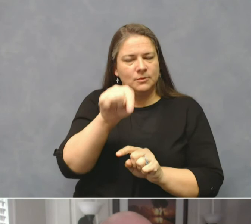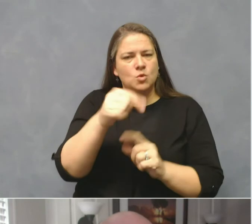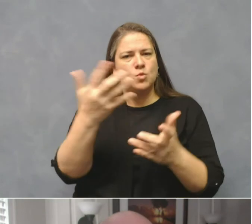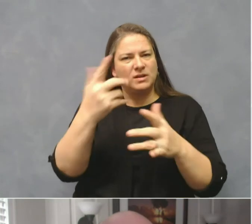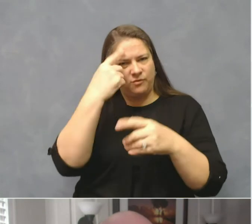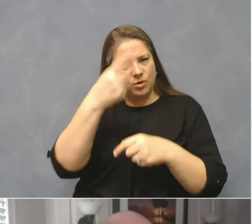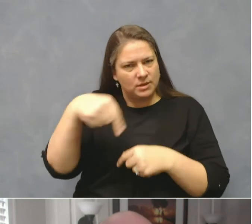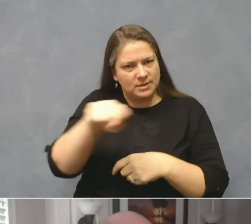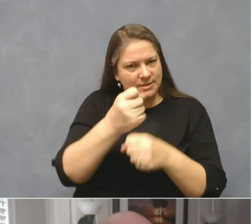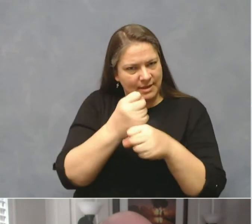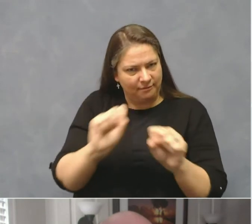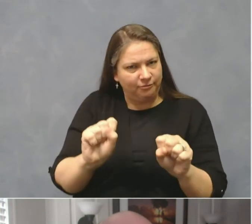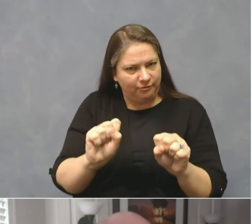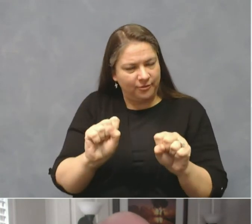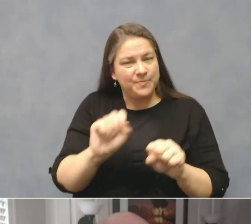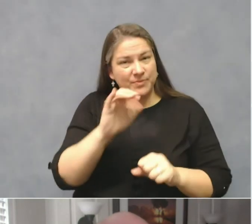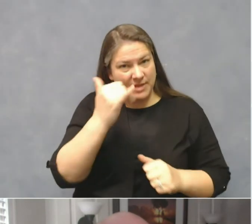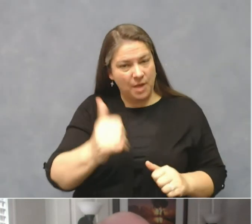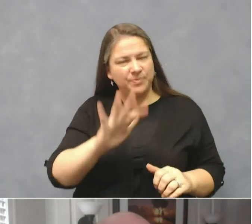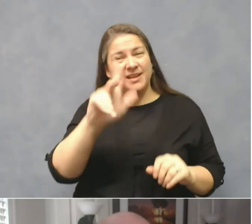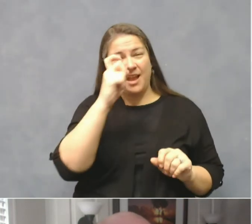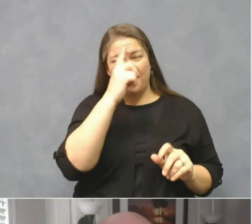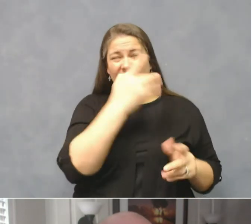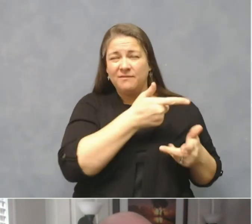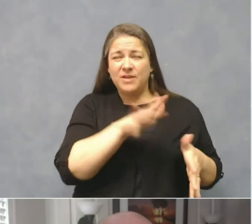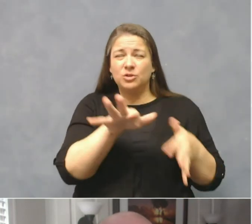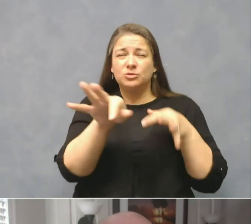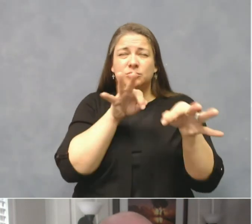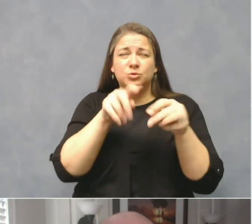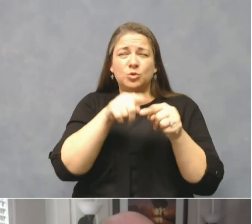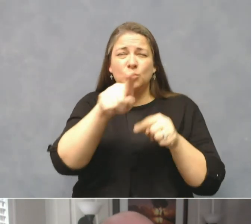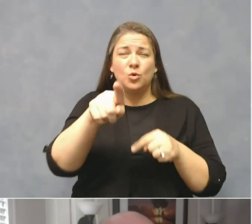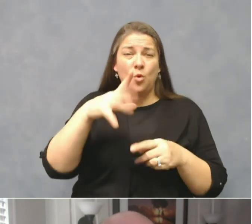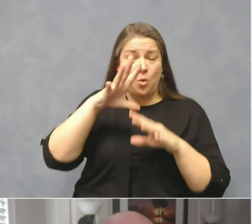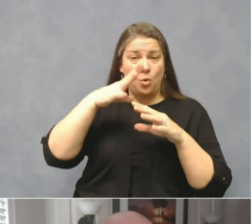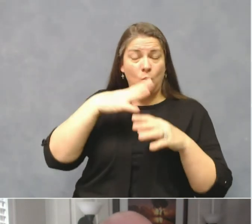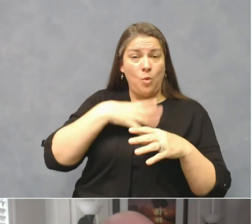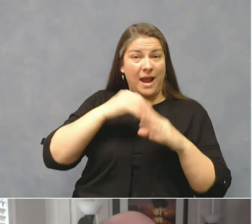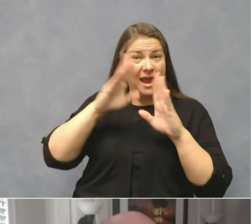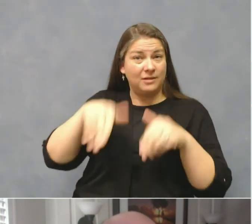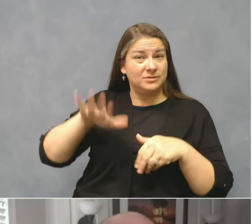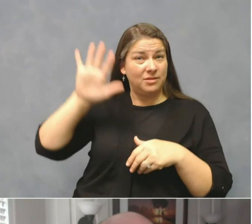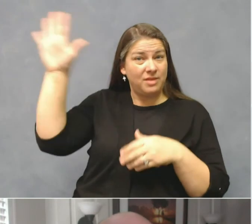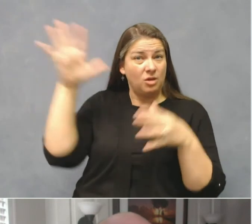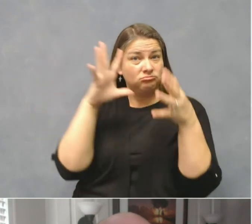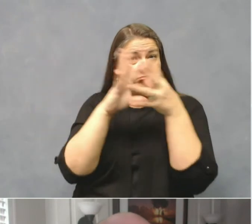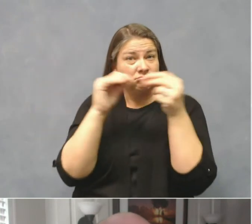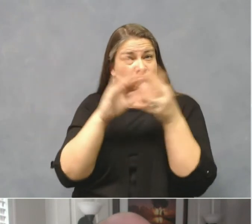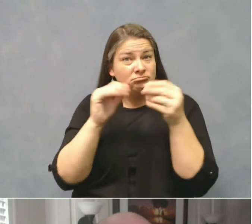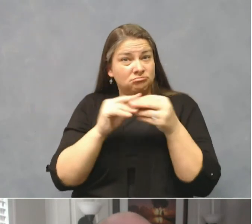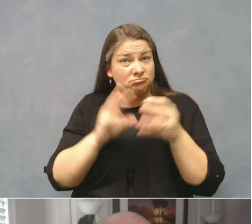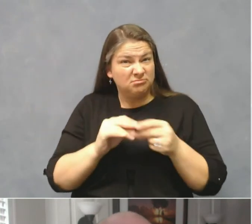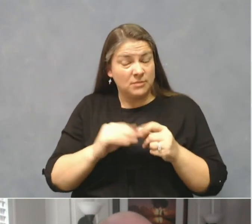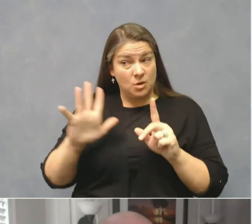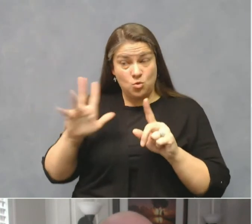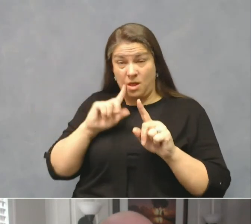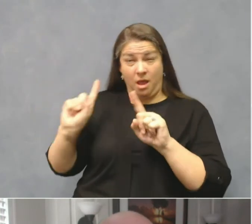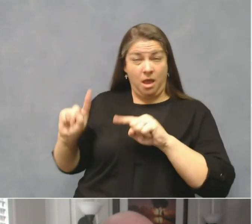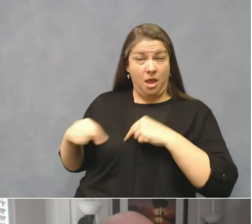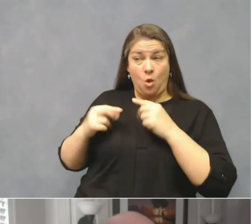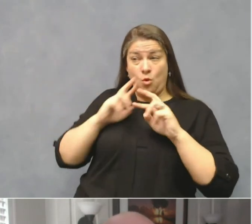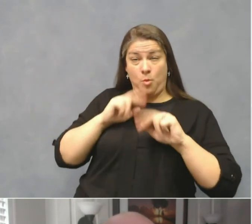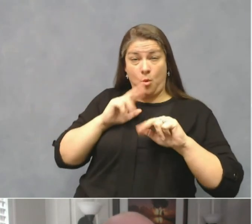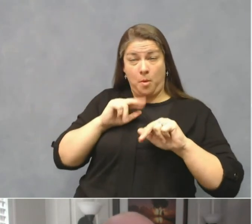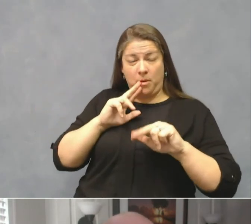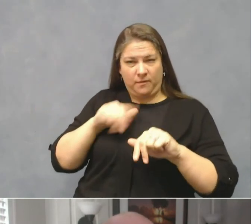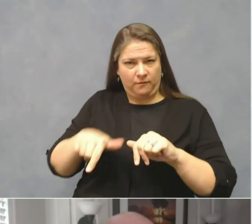repeat, the White House report this week uses some of the darkest language that they've had in this entire journey of White House reports. The